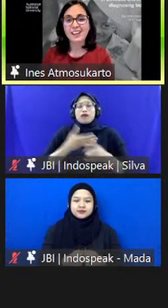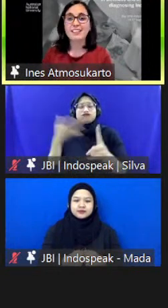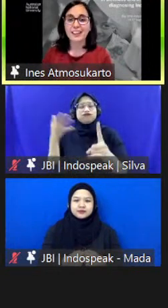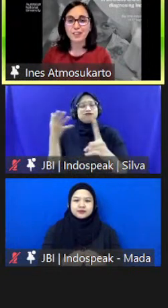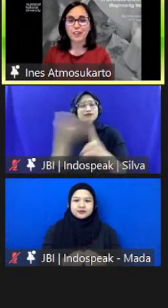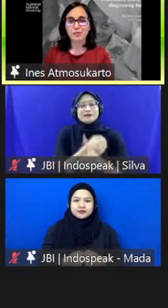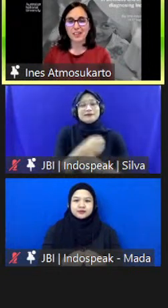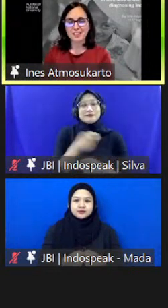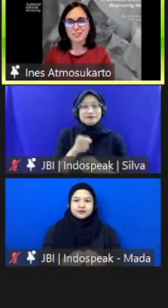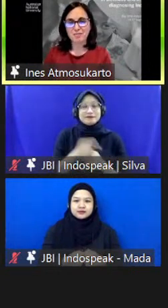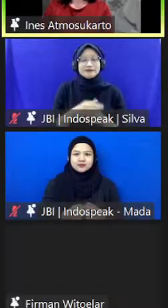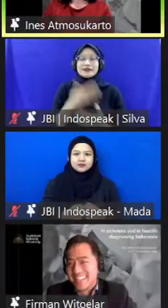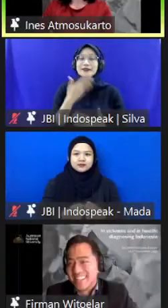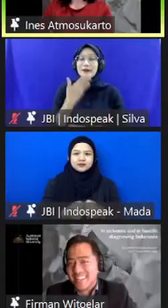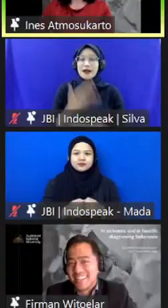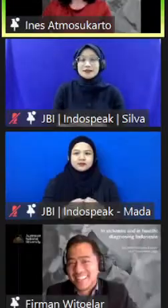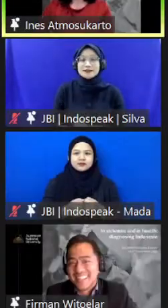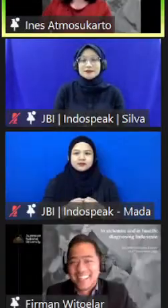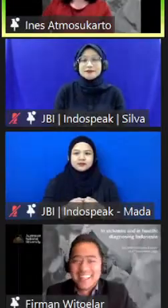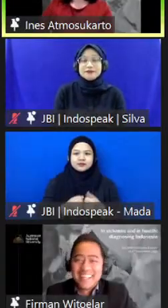missing. Thank you very much.